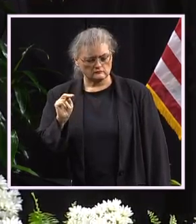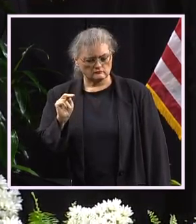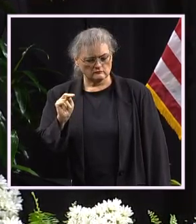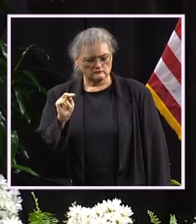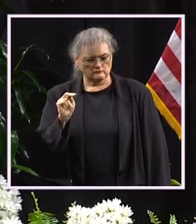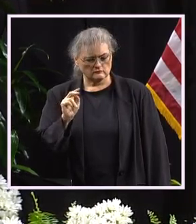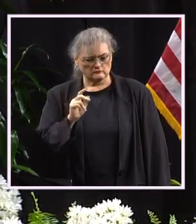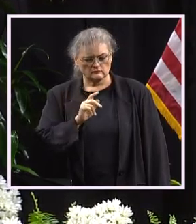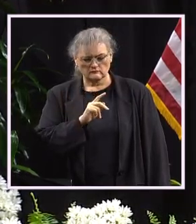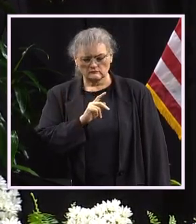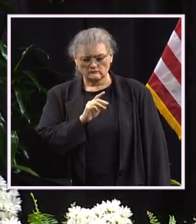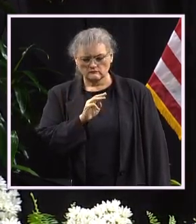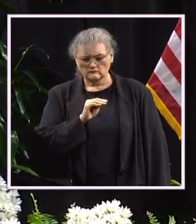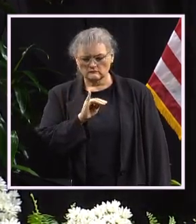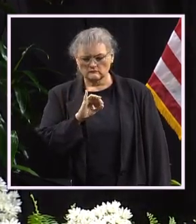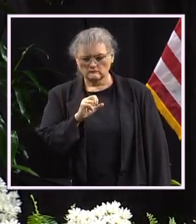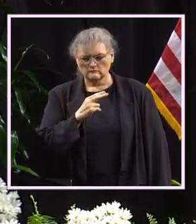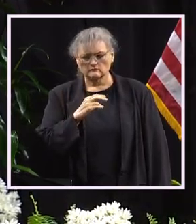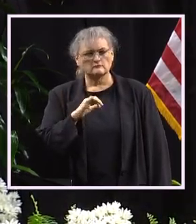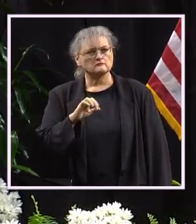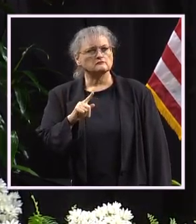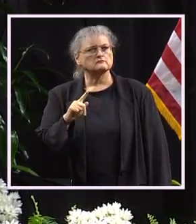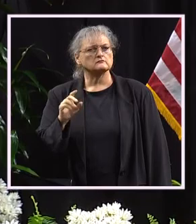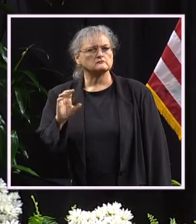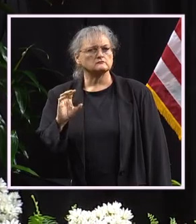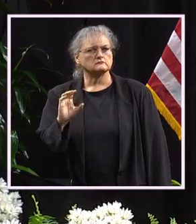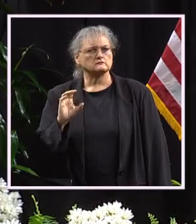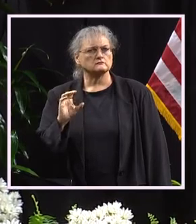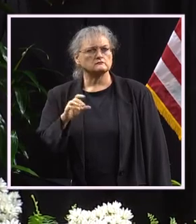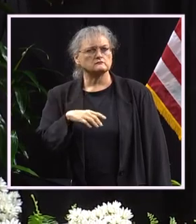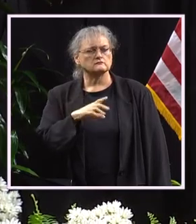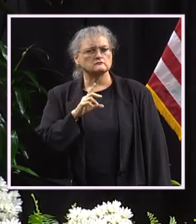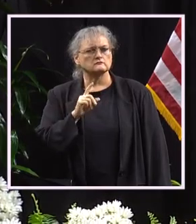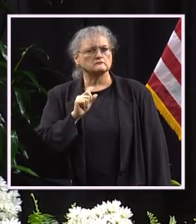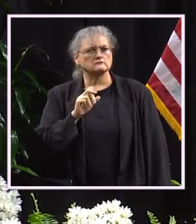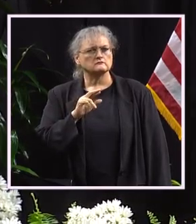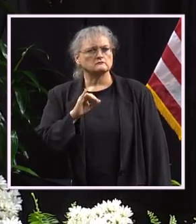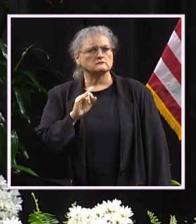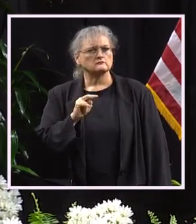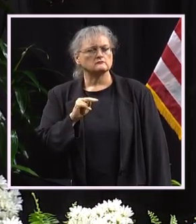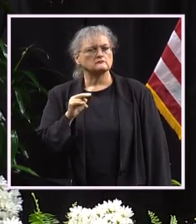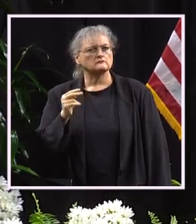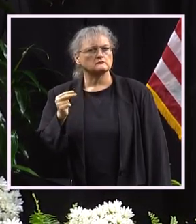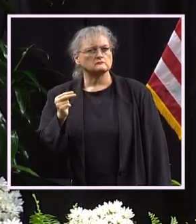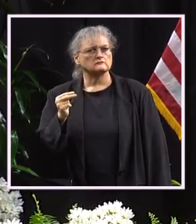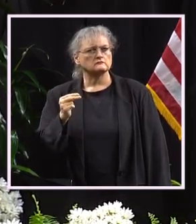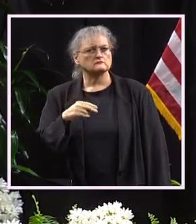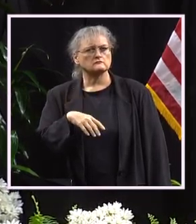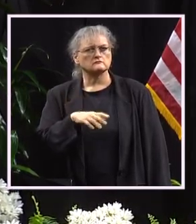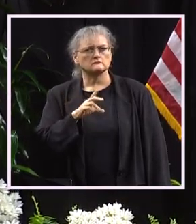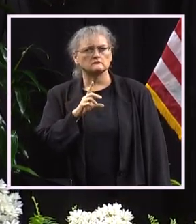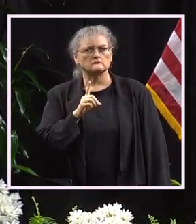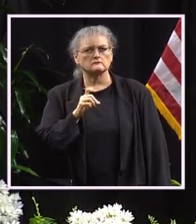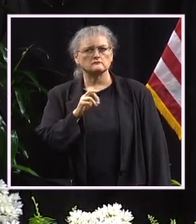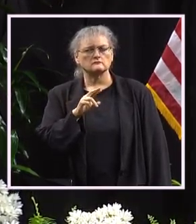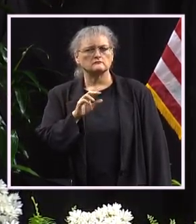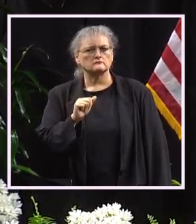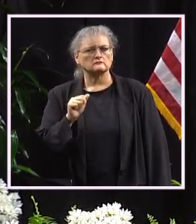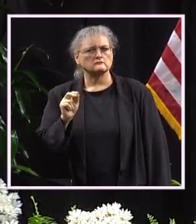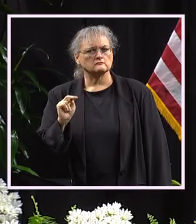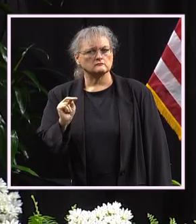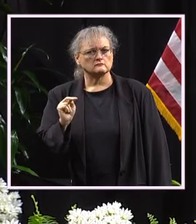Liendo. Michael Joseph Castillo. Darian G. Campbell. Laura R. Muniz, cum